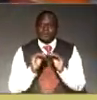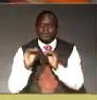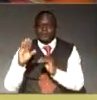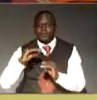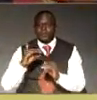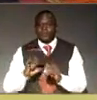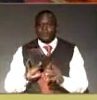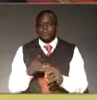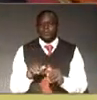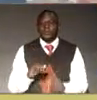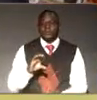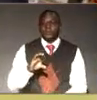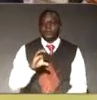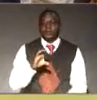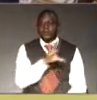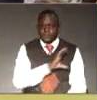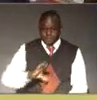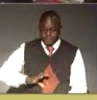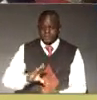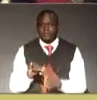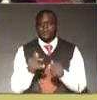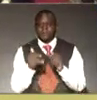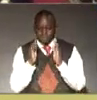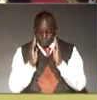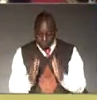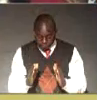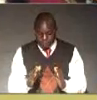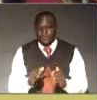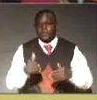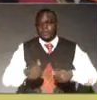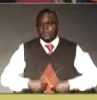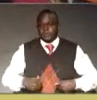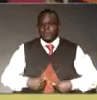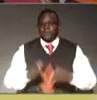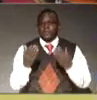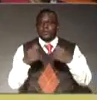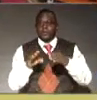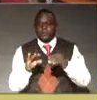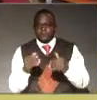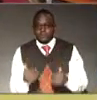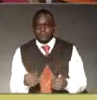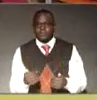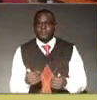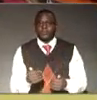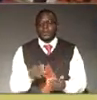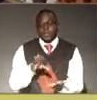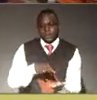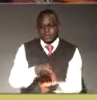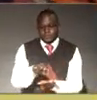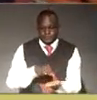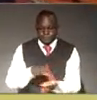master title, Christine Namaganda believes that all emphasis must now be on the juniors to enable them grow steadfast in the game of